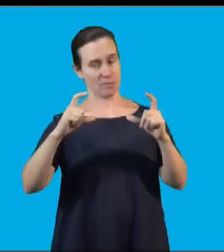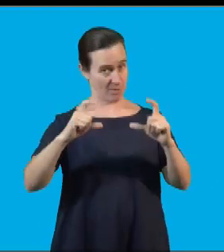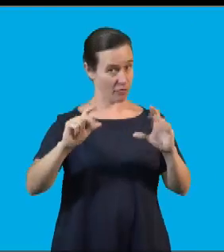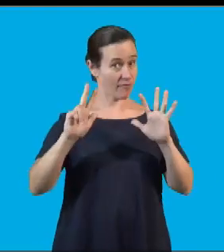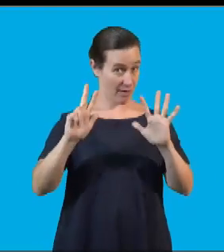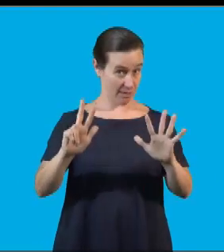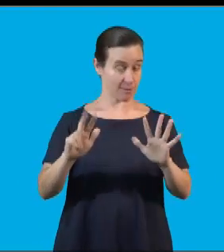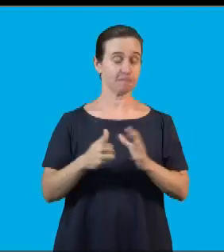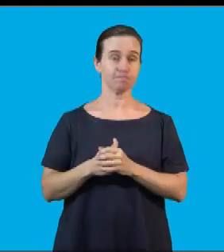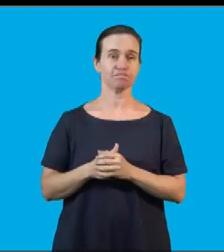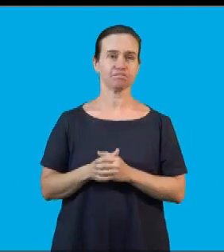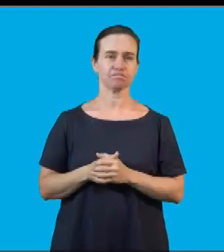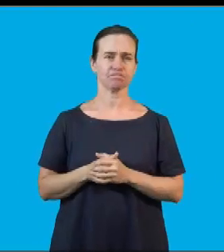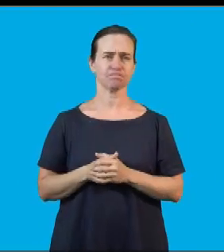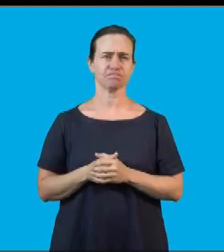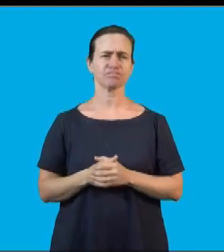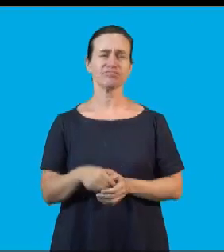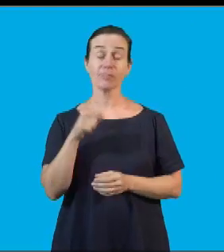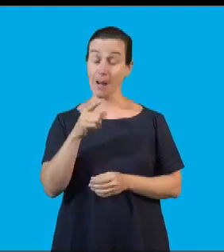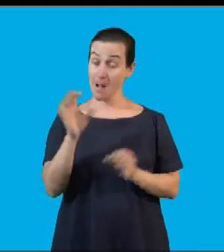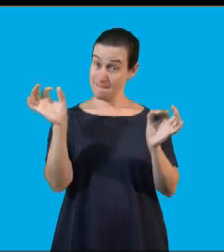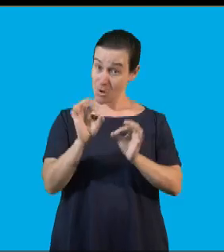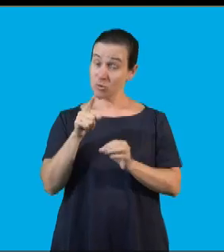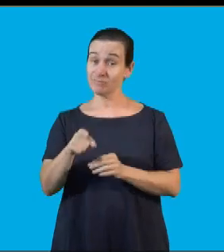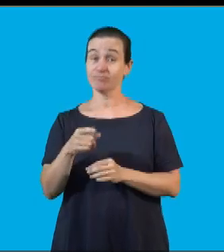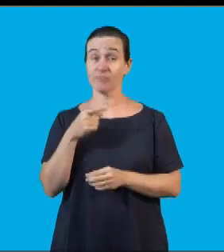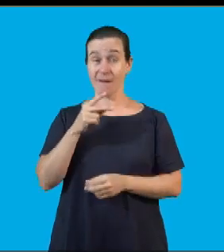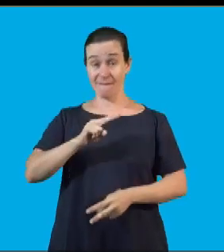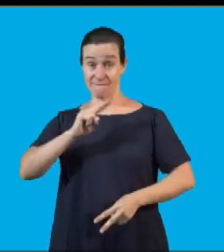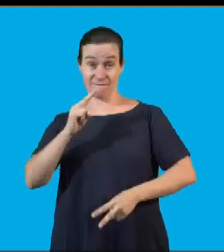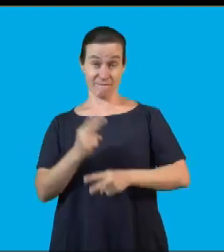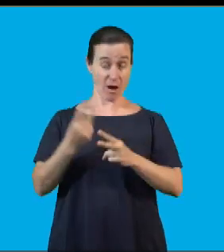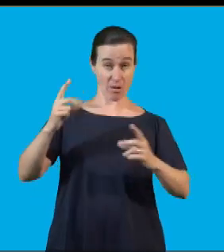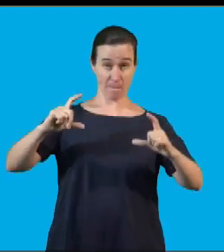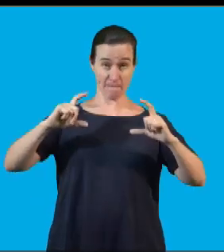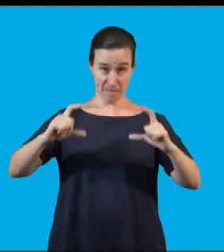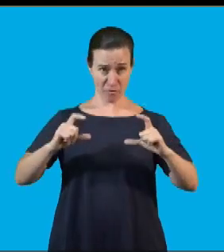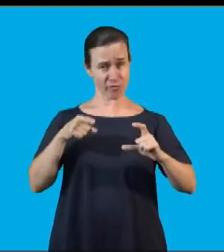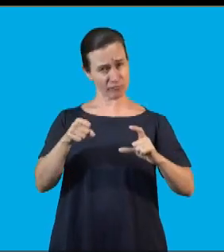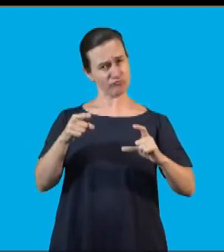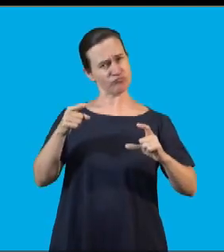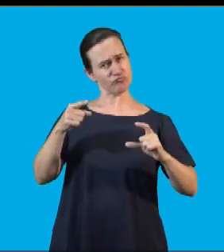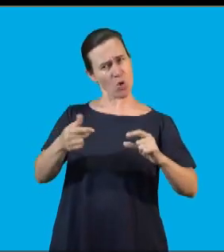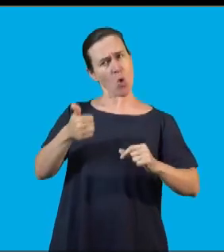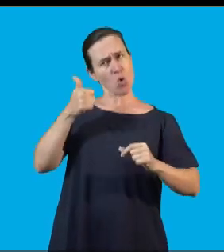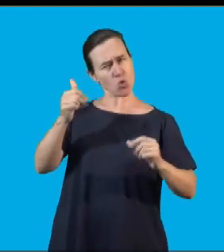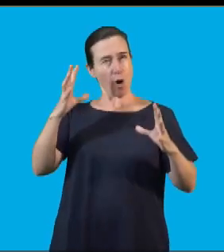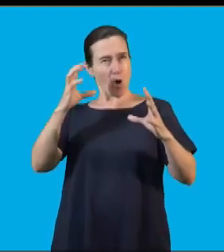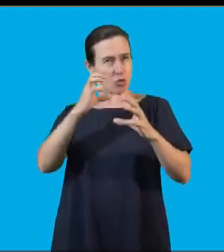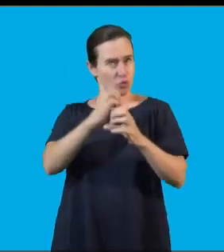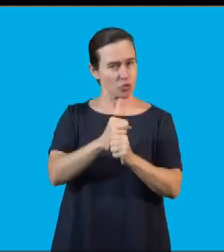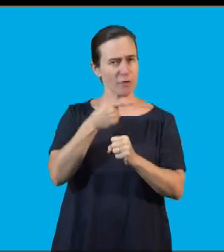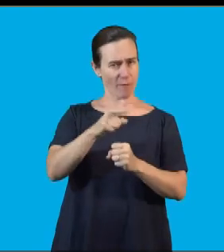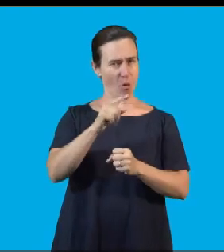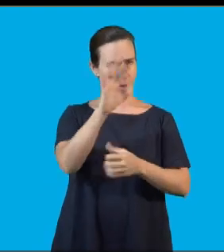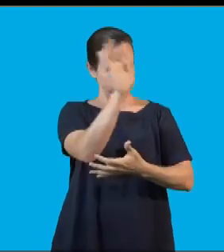textual reference. That's where you go back to. And then this very popular question, is the final paragraph an appropriate